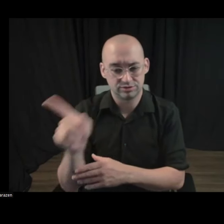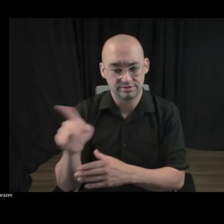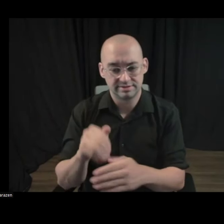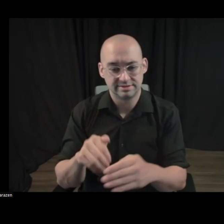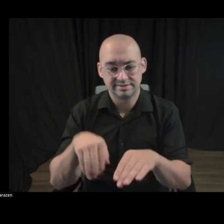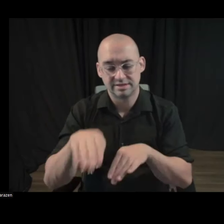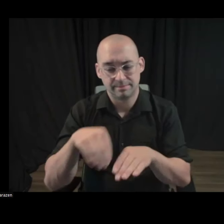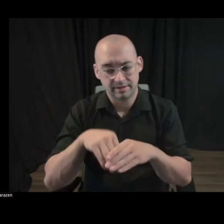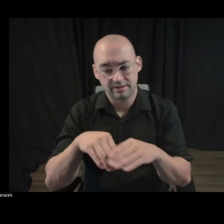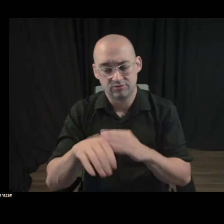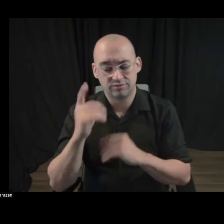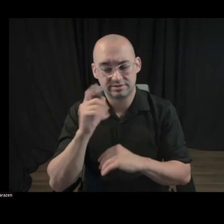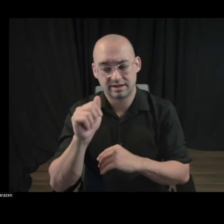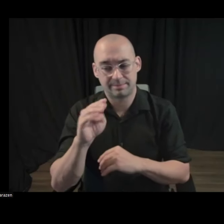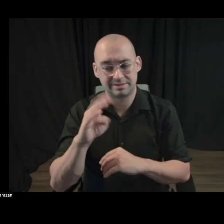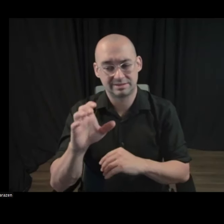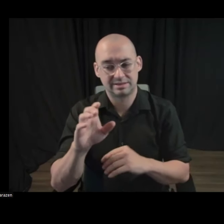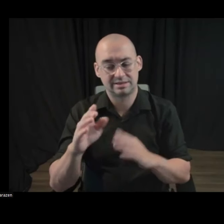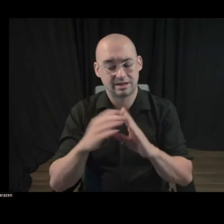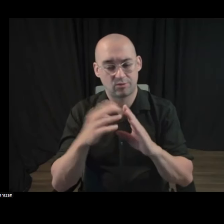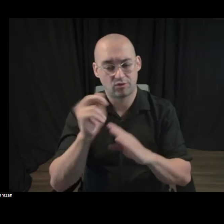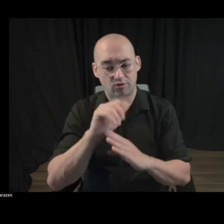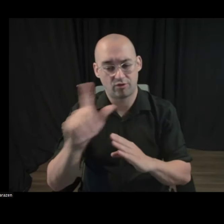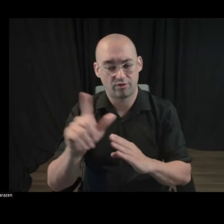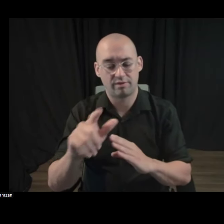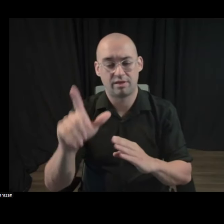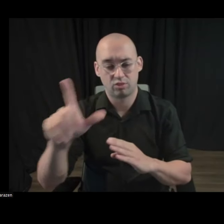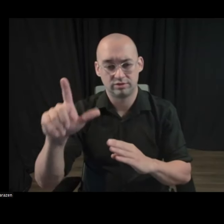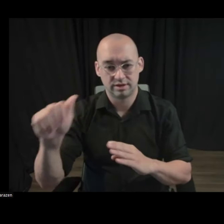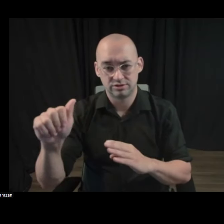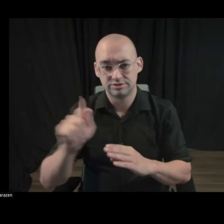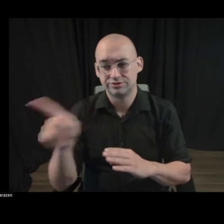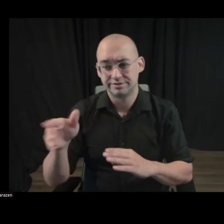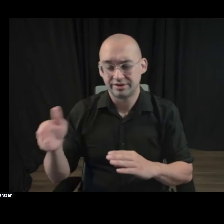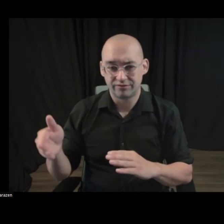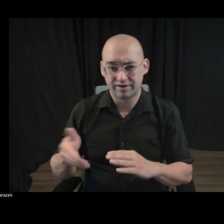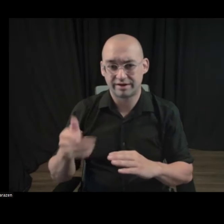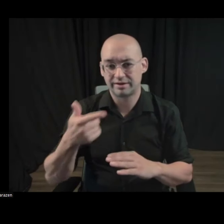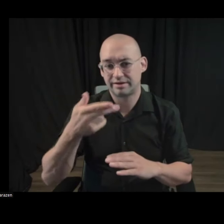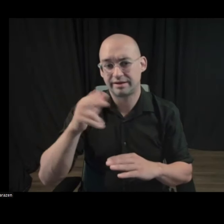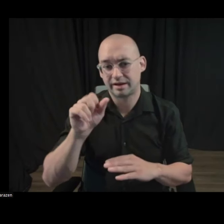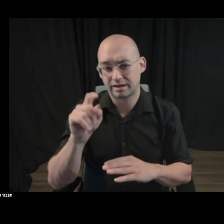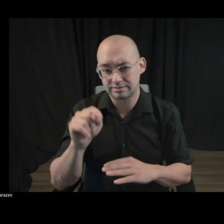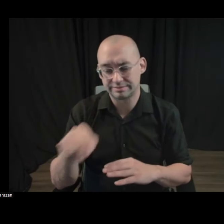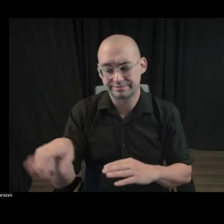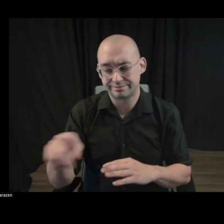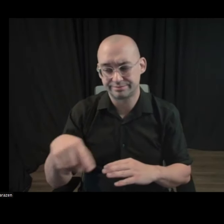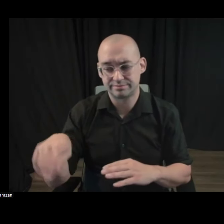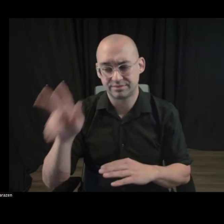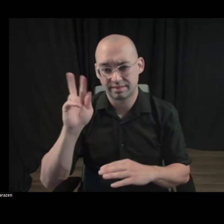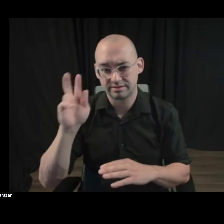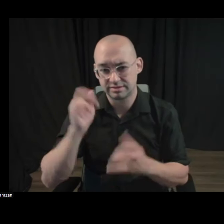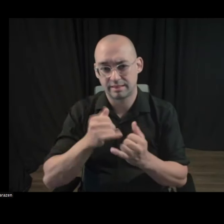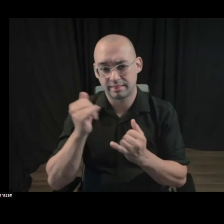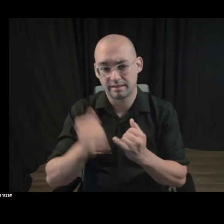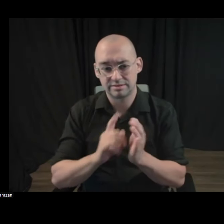recent ABC town hall in Los Angeles. She was there as an invited guest, there to listen. And at the last minute, she stepped